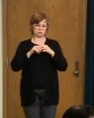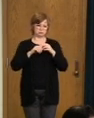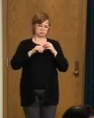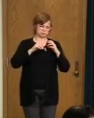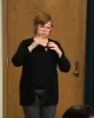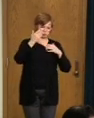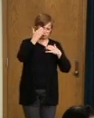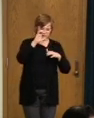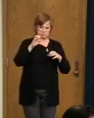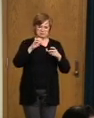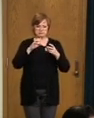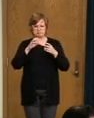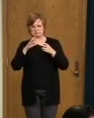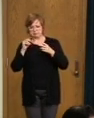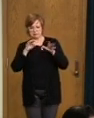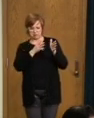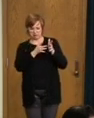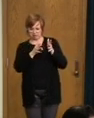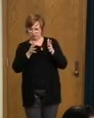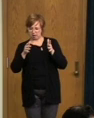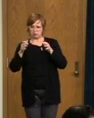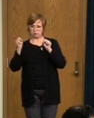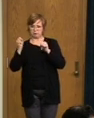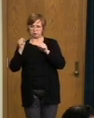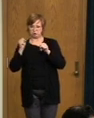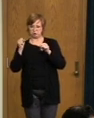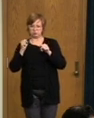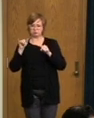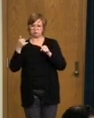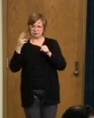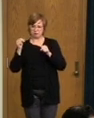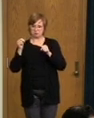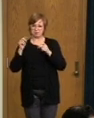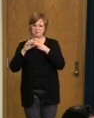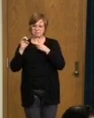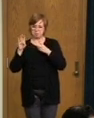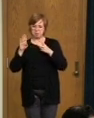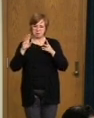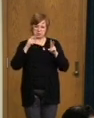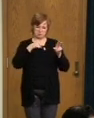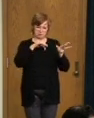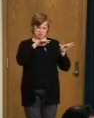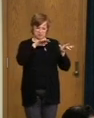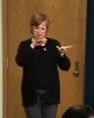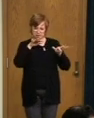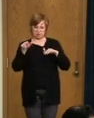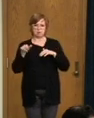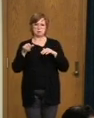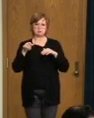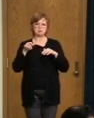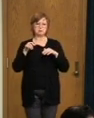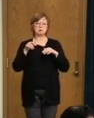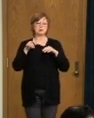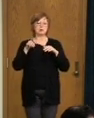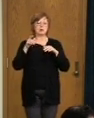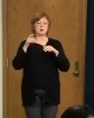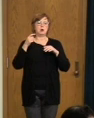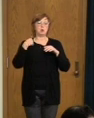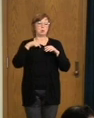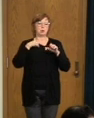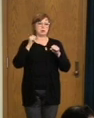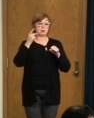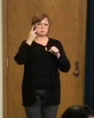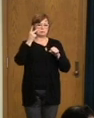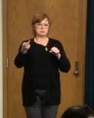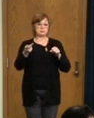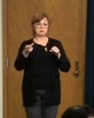into the middle for sure of this winter as we head into spring, but start to have access to these vaccines and start to really start to look at